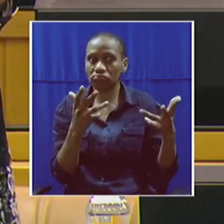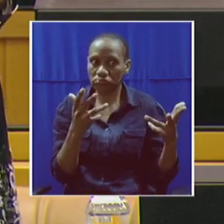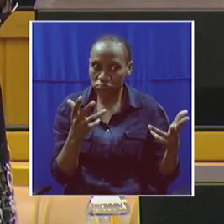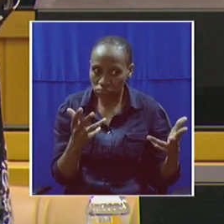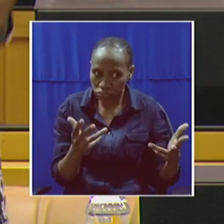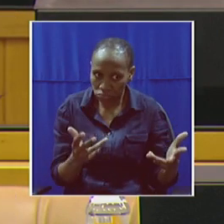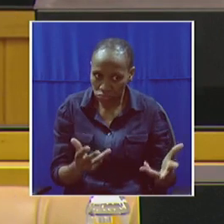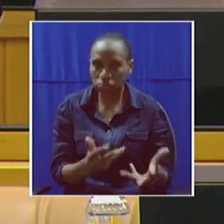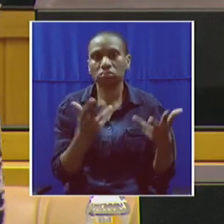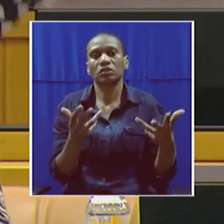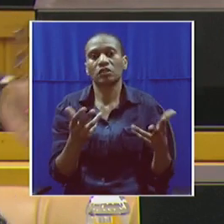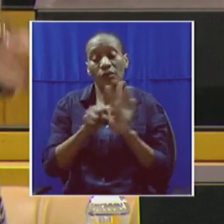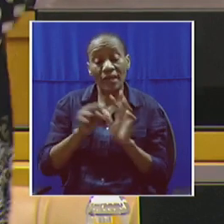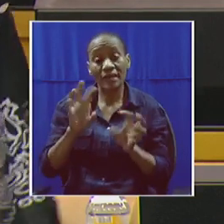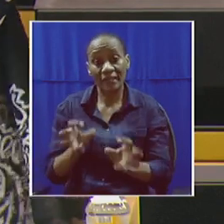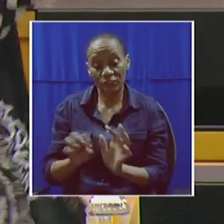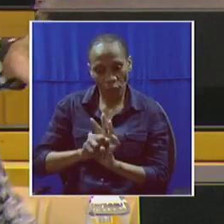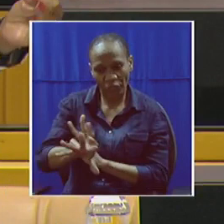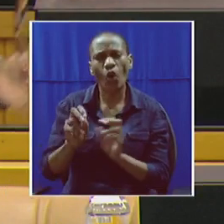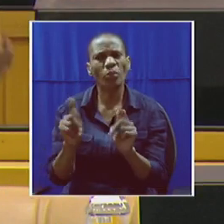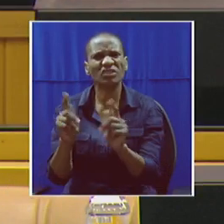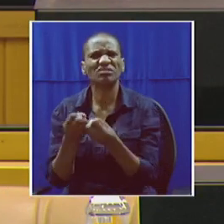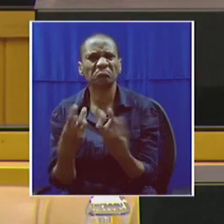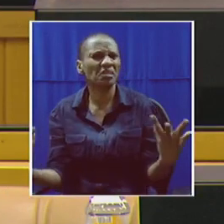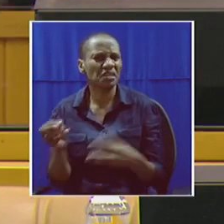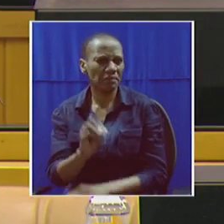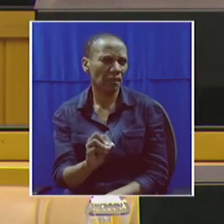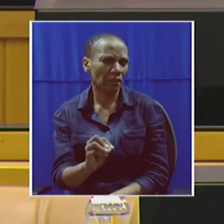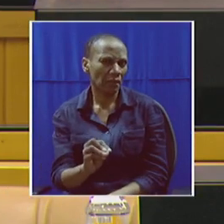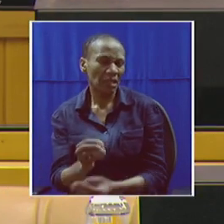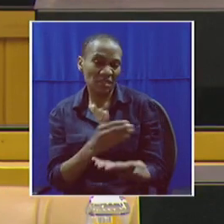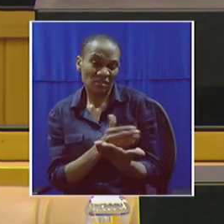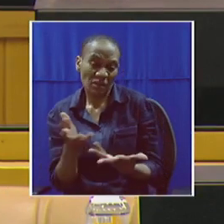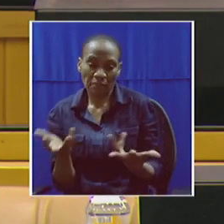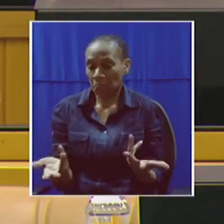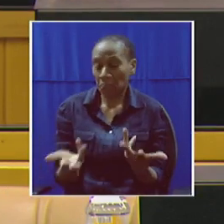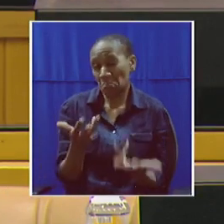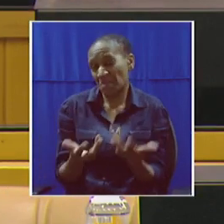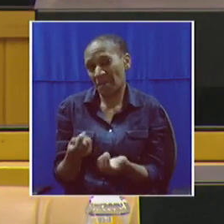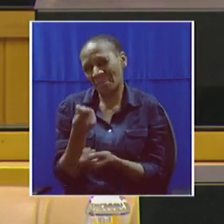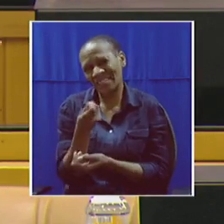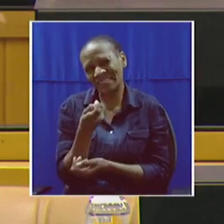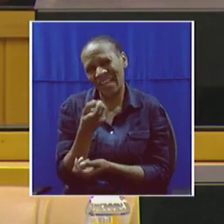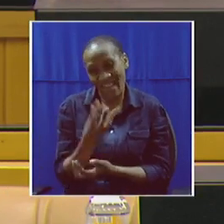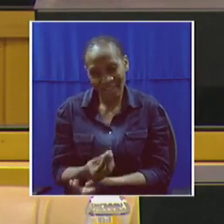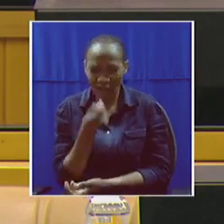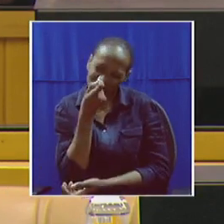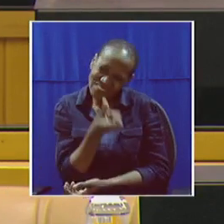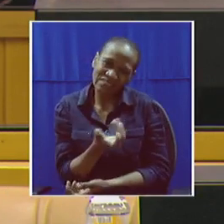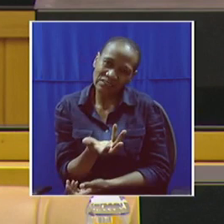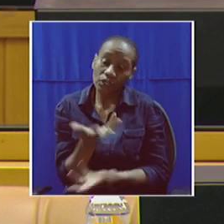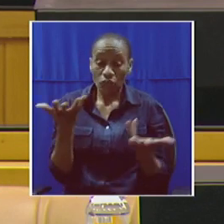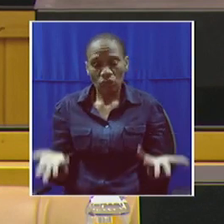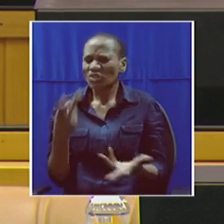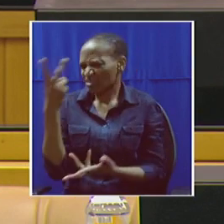er broadcasting opportunities that are there that may not be making money to the sabc so SA